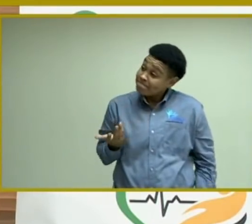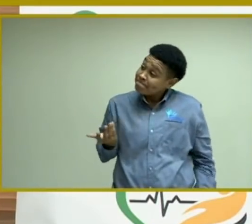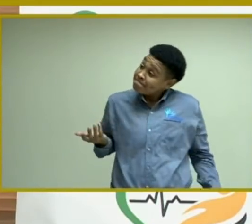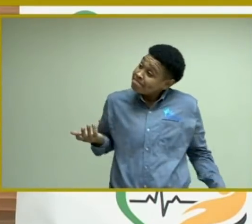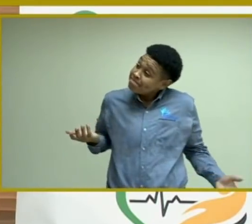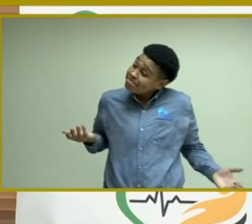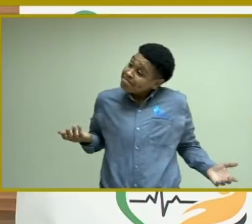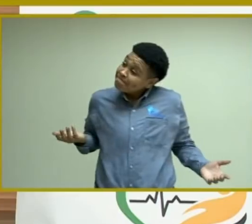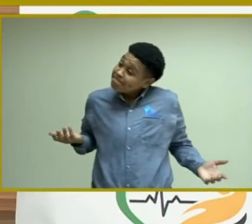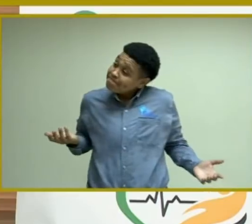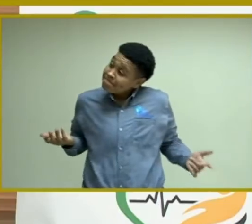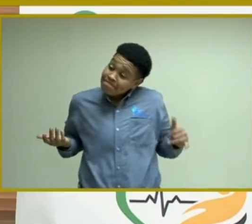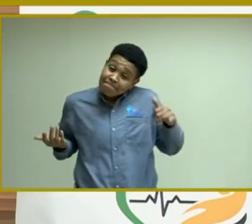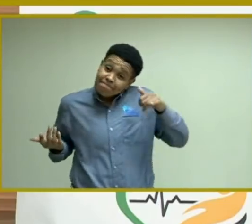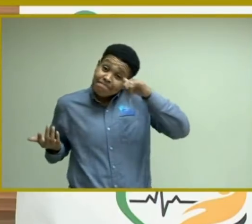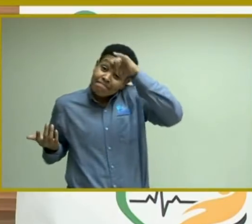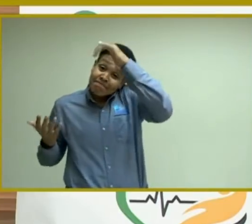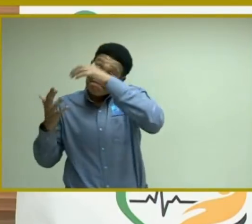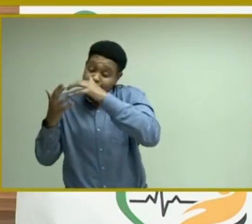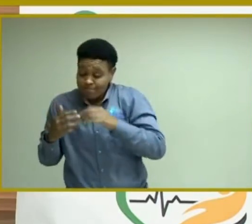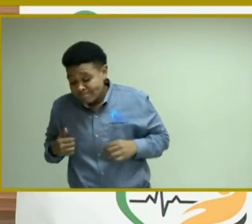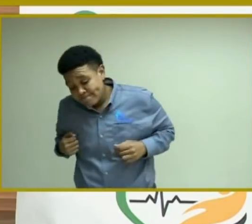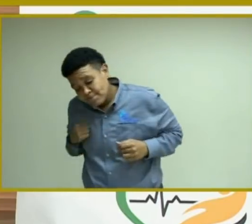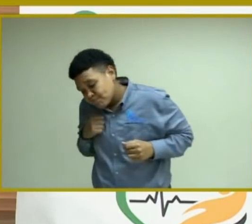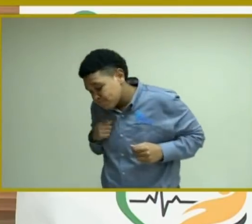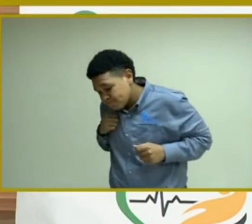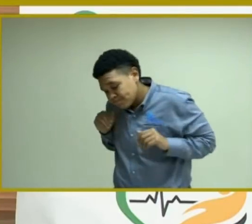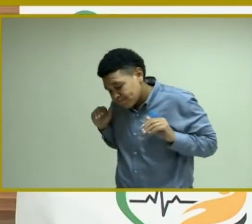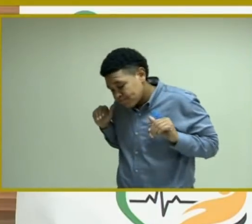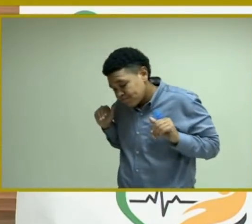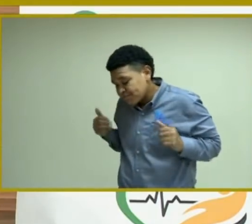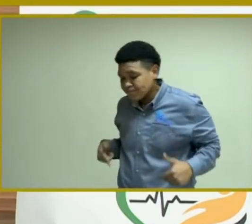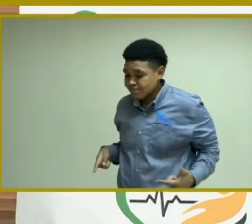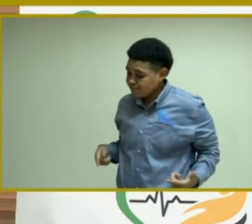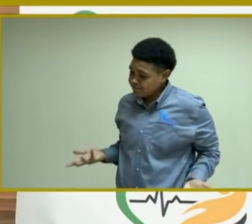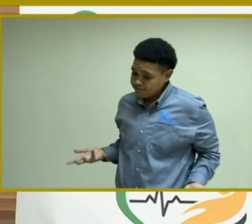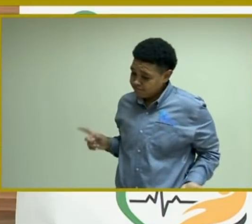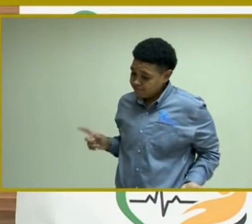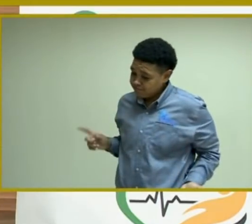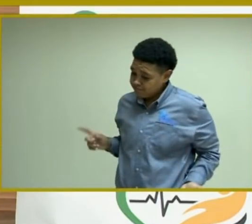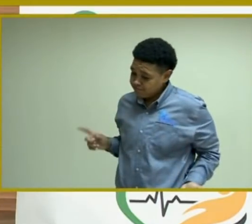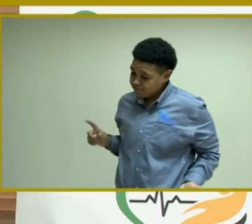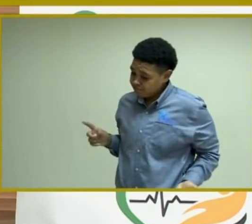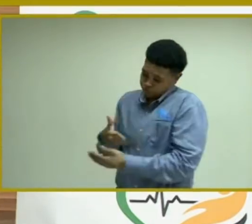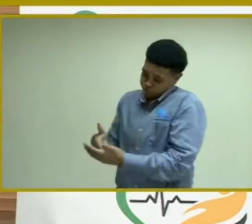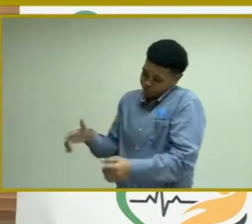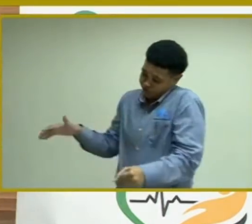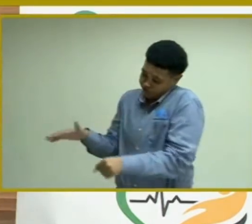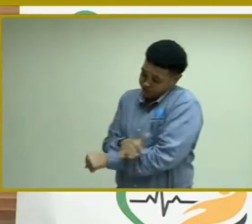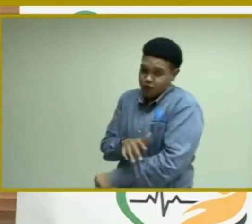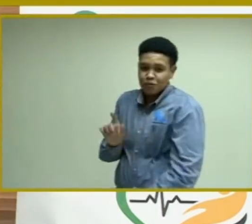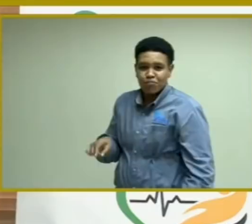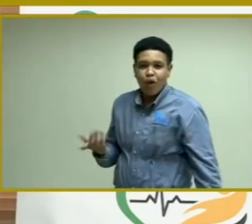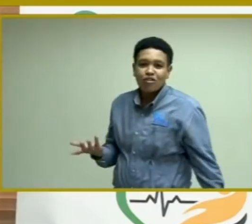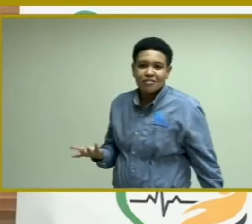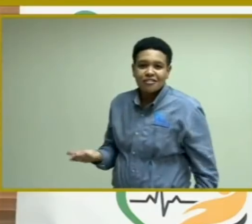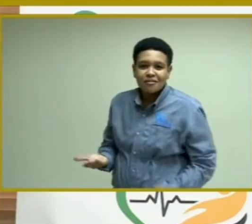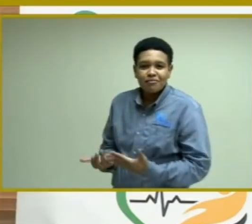to the US after November 8th, you won't be able to unless you can demonstrate that you have had your full